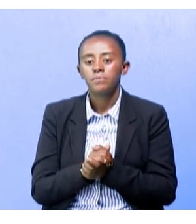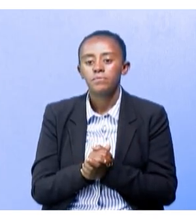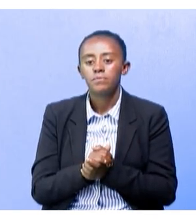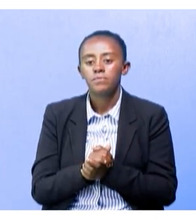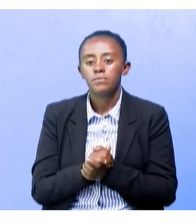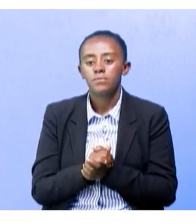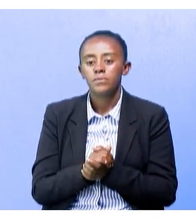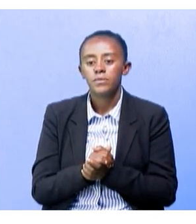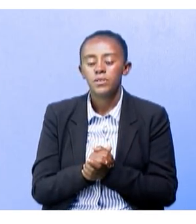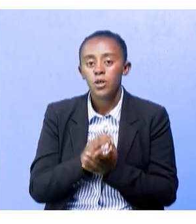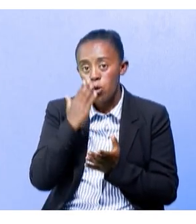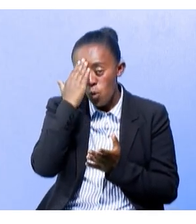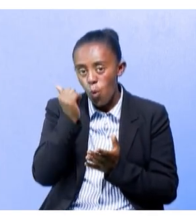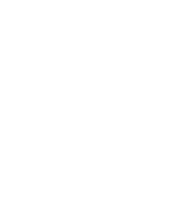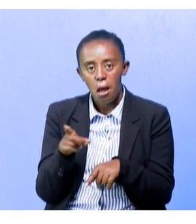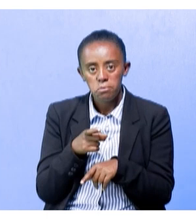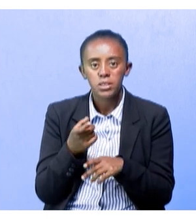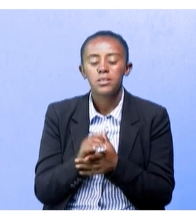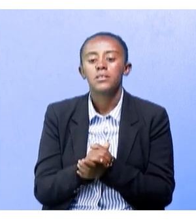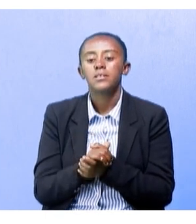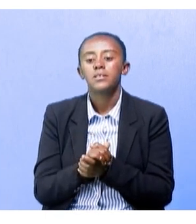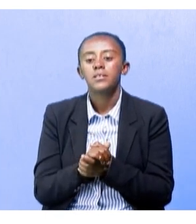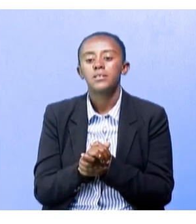why something happens